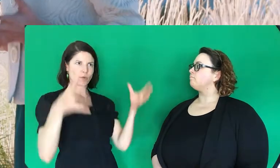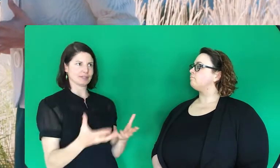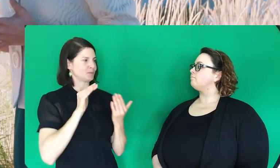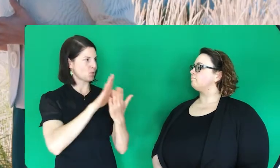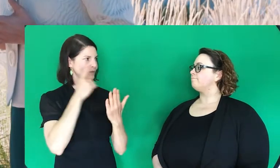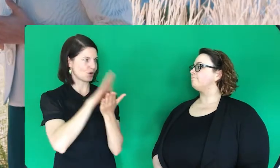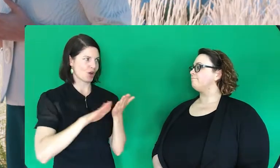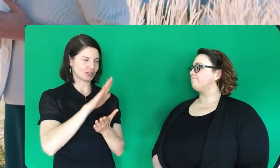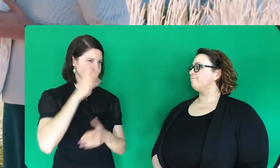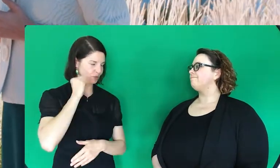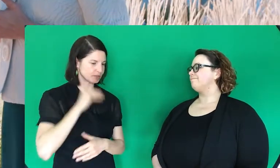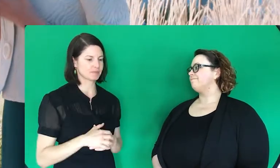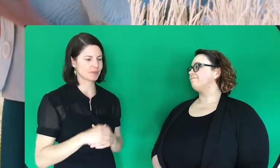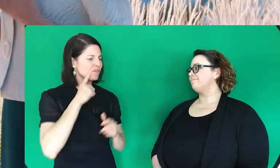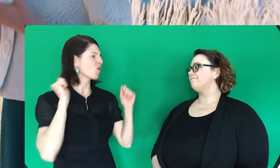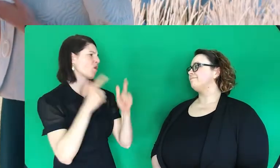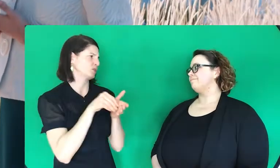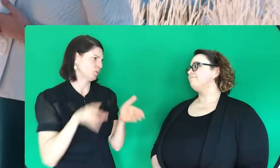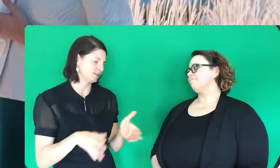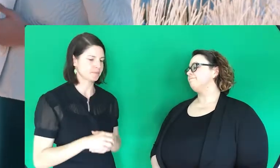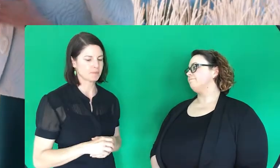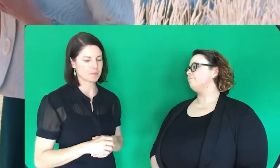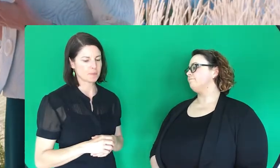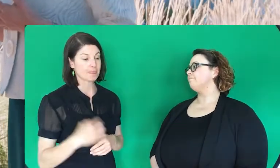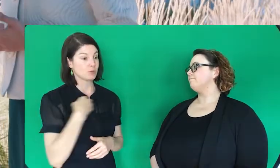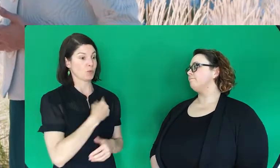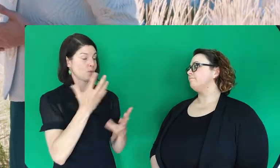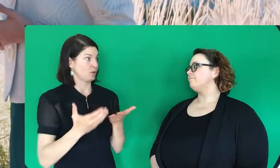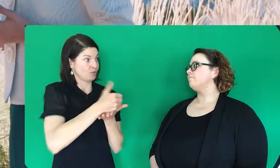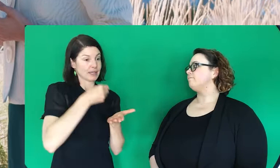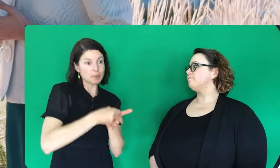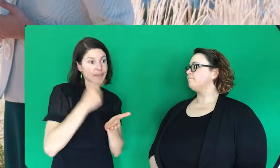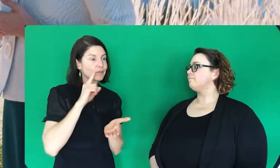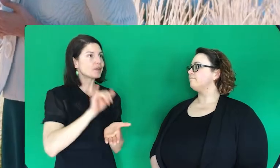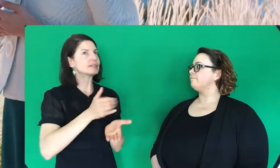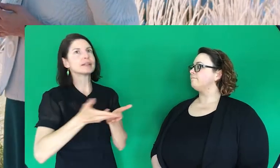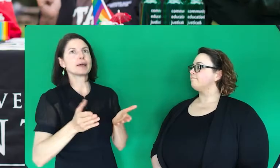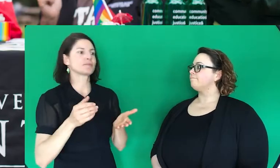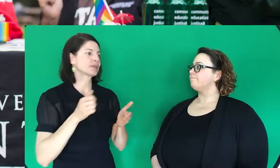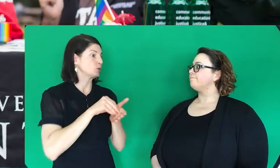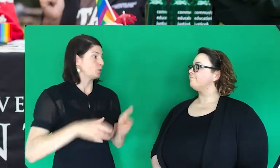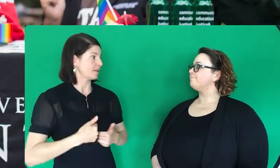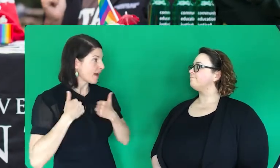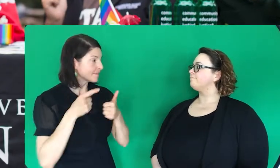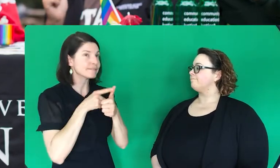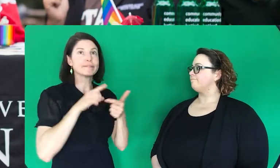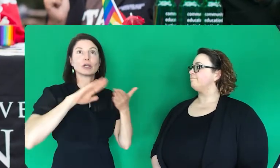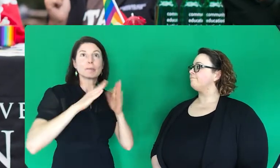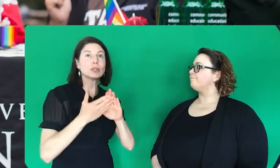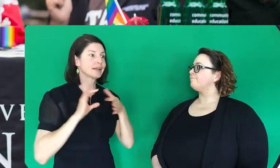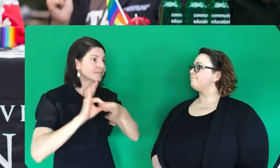holistic approach to the college experience for all of our students. So we are also seeking to raise money for things such as student